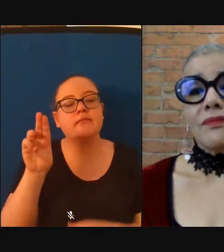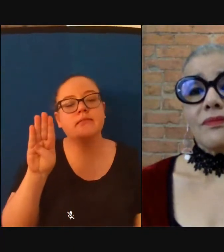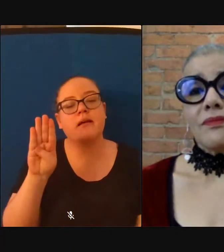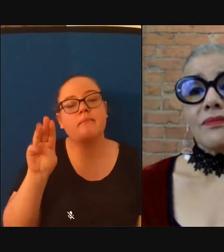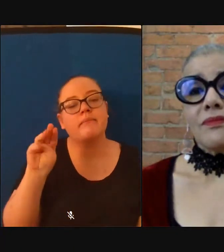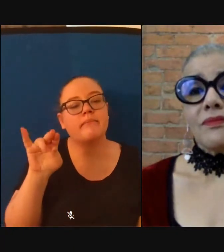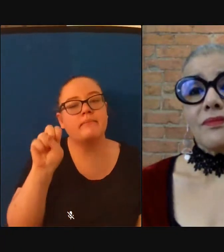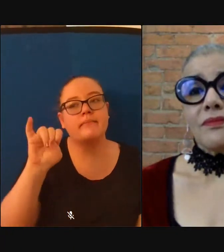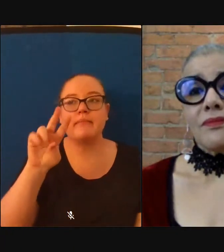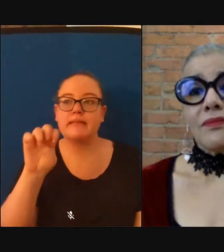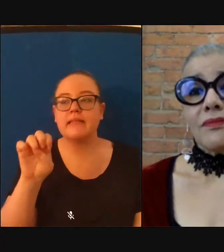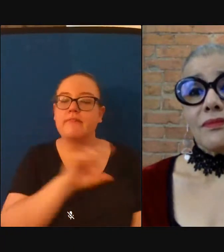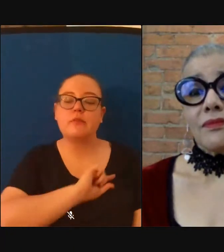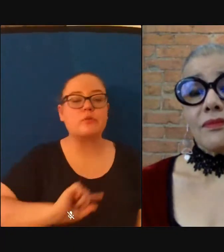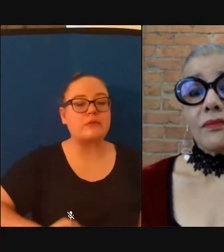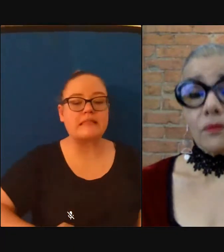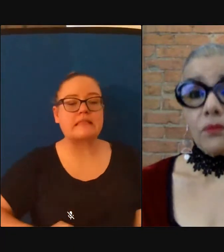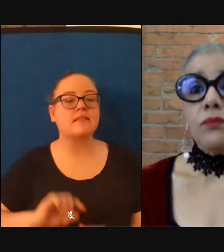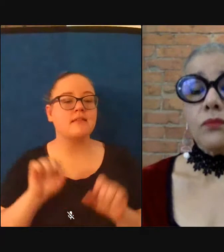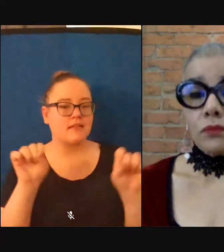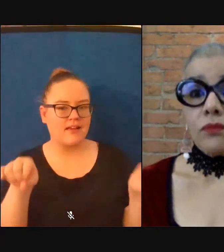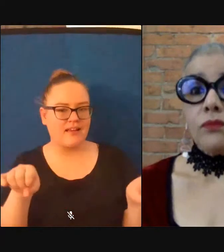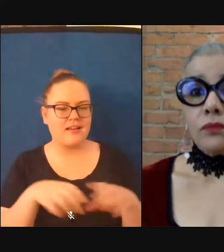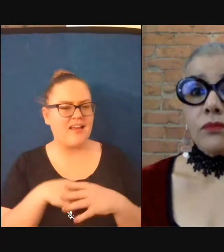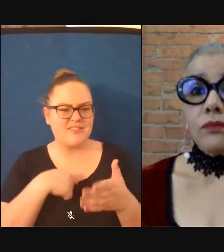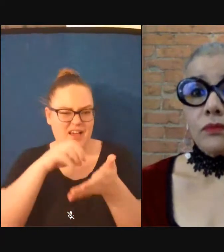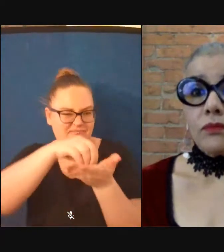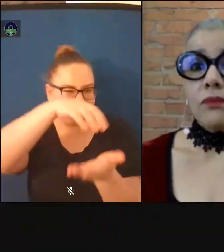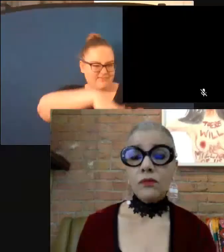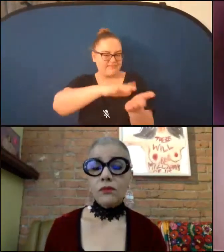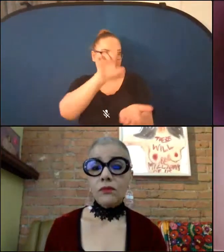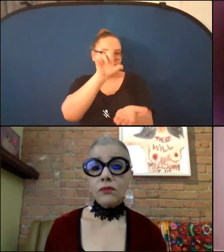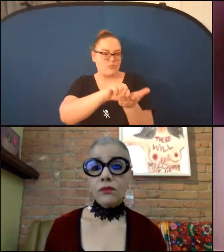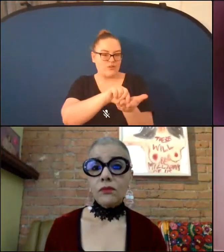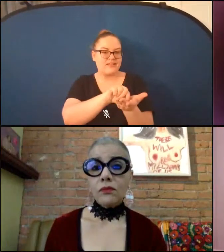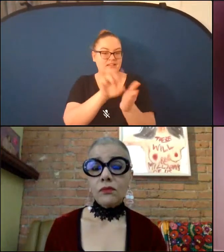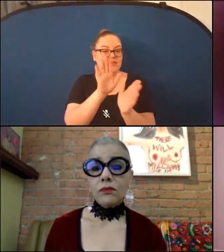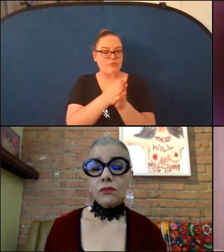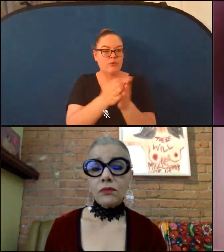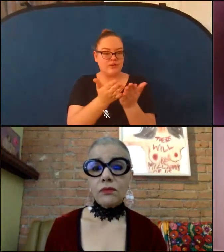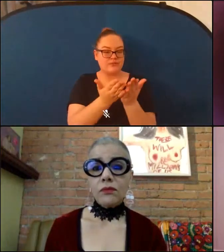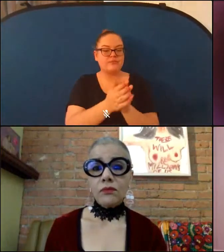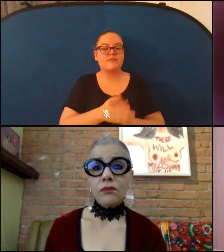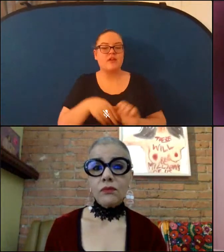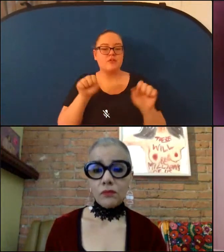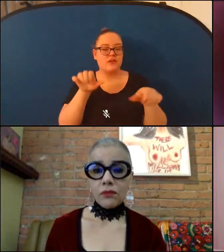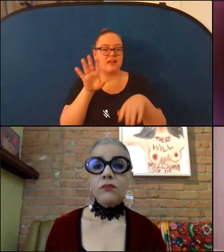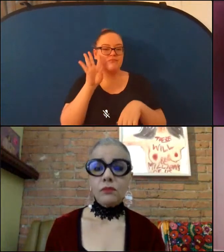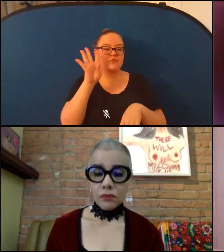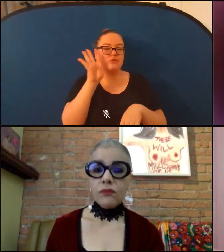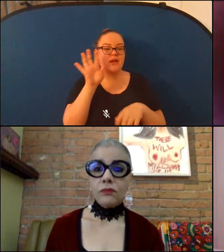and helping to break up his stochastic terror cell in Ukraine by pretending to be an